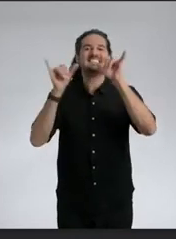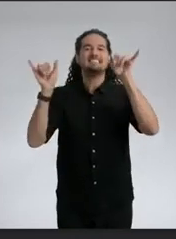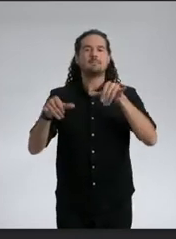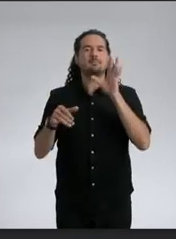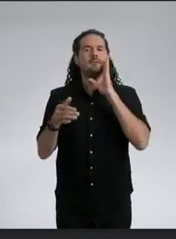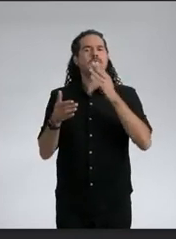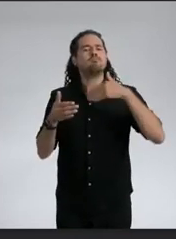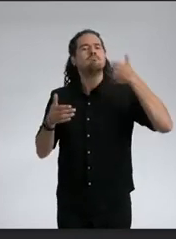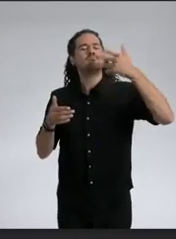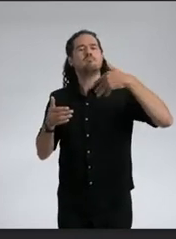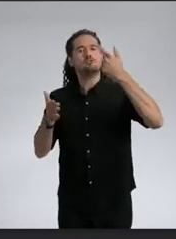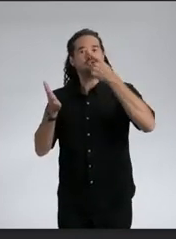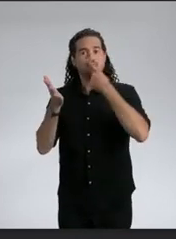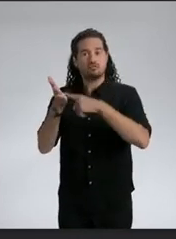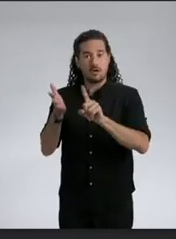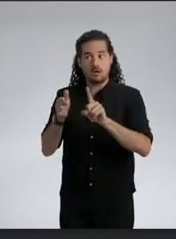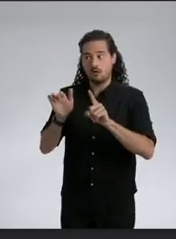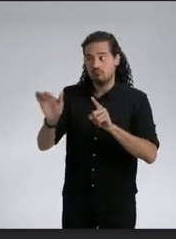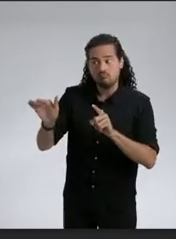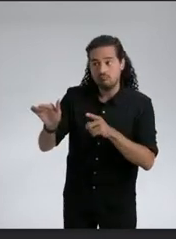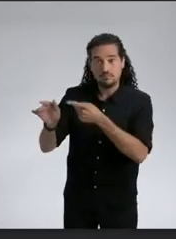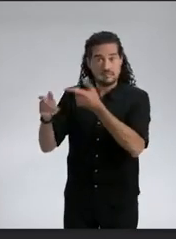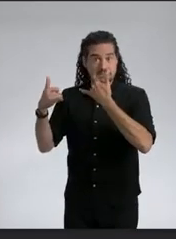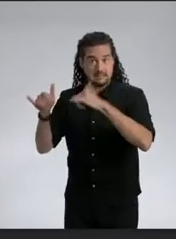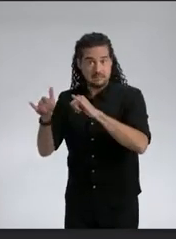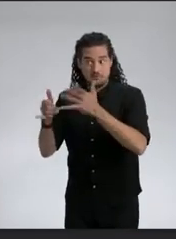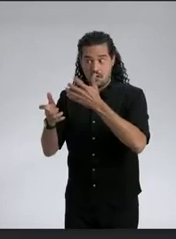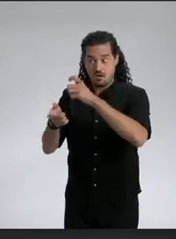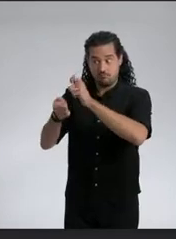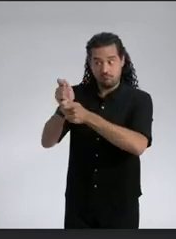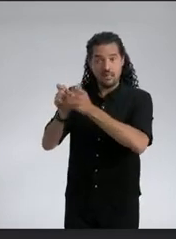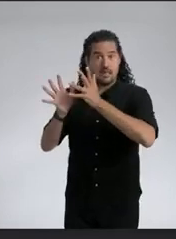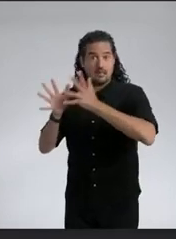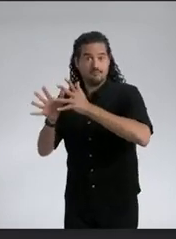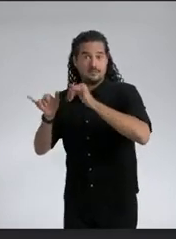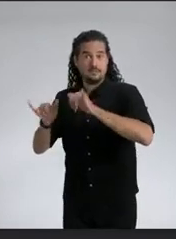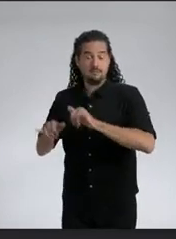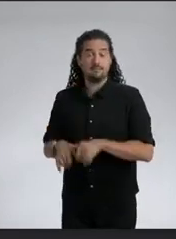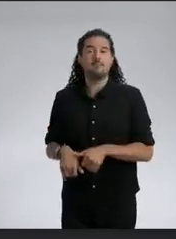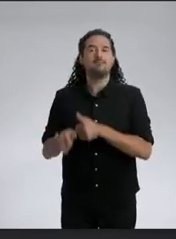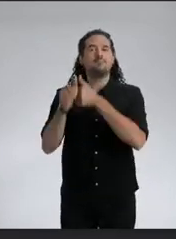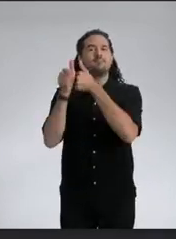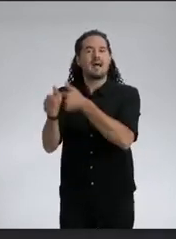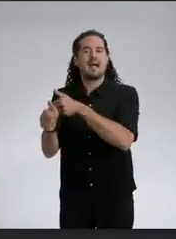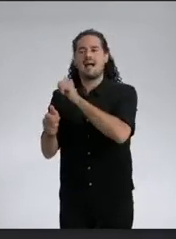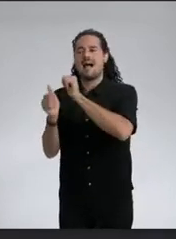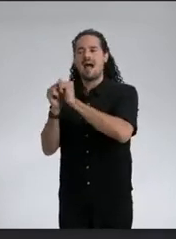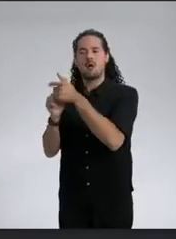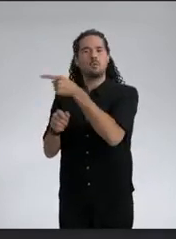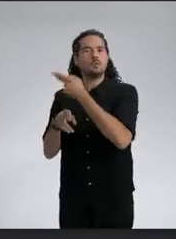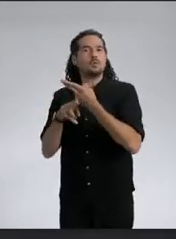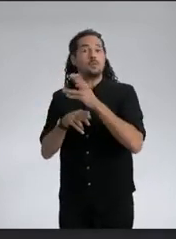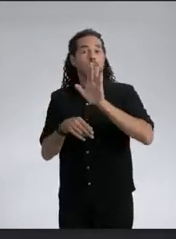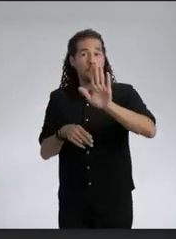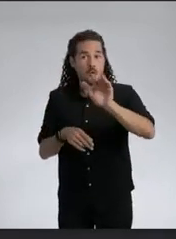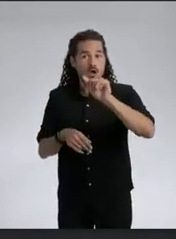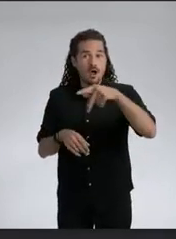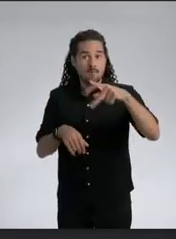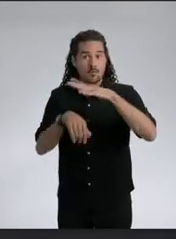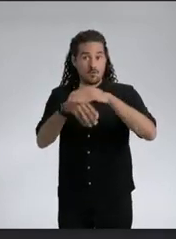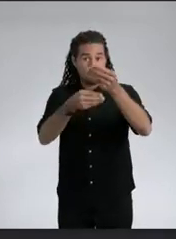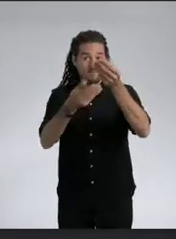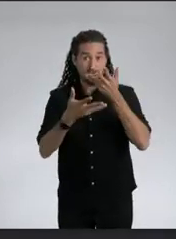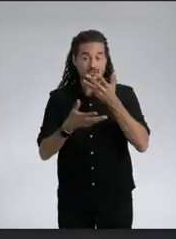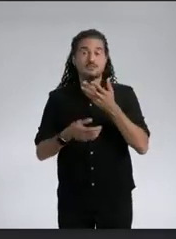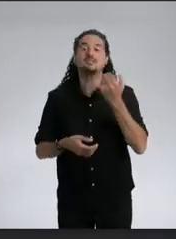if a specific adjustment to their settings might be helpful. It's based off how users interact with your app and your notifications. So if a user is